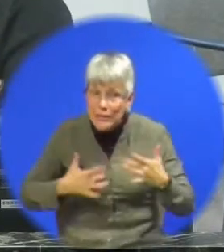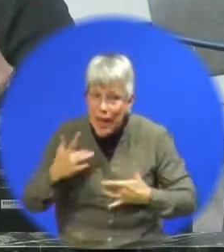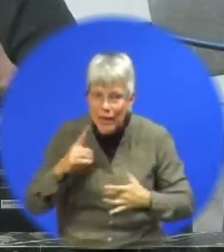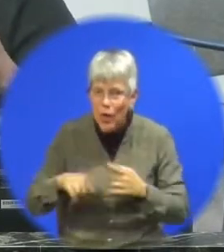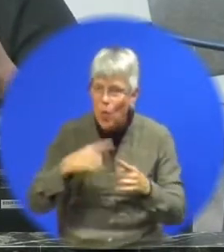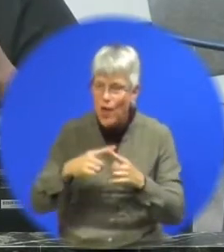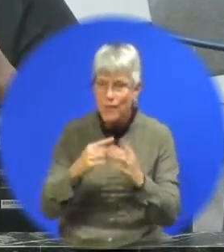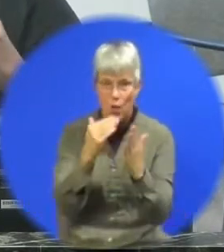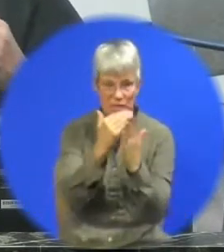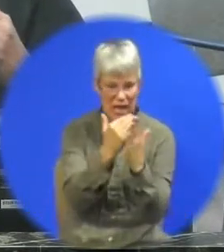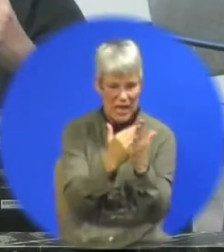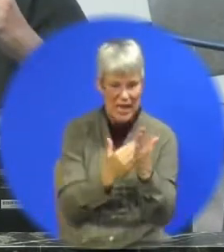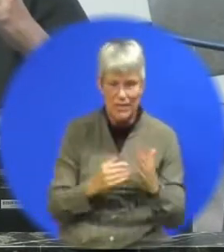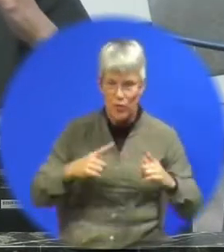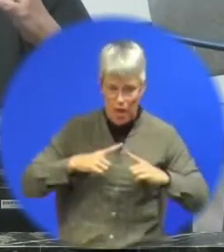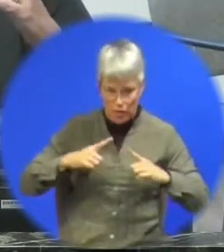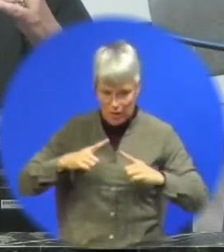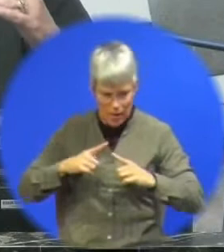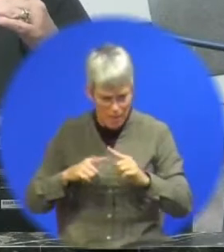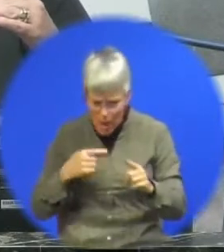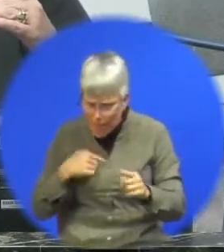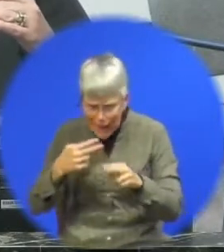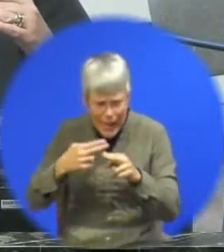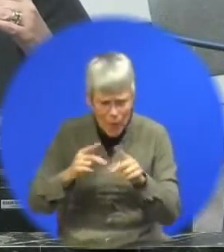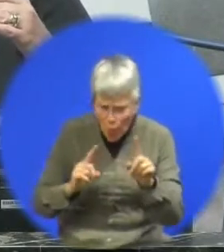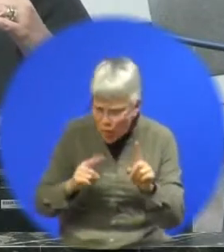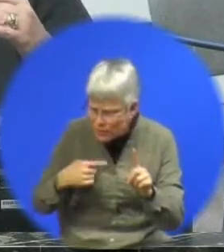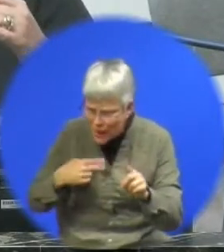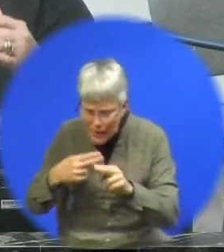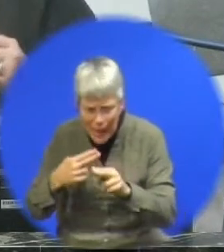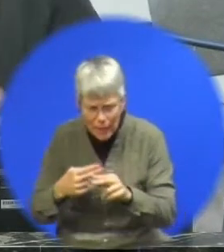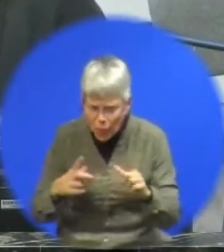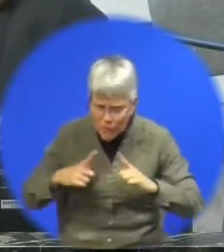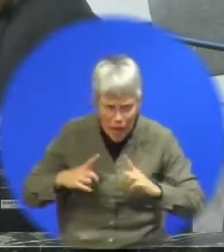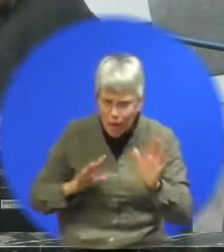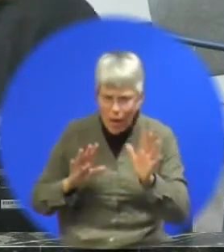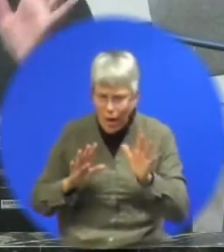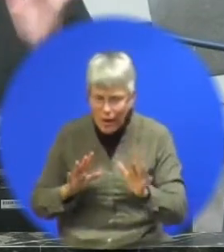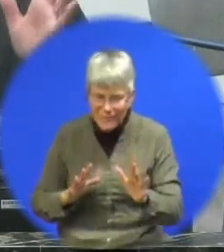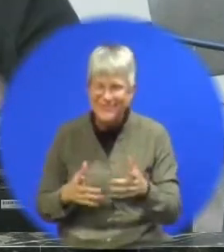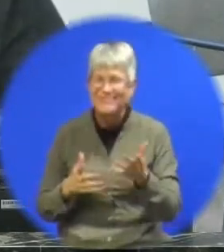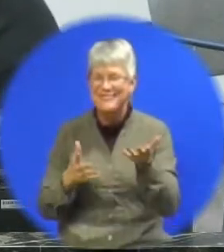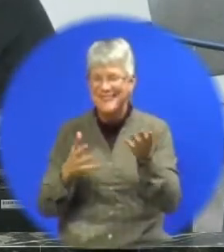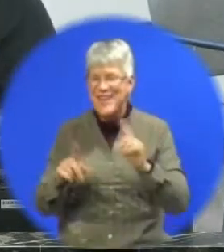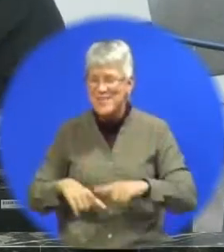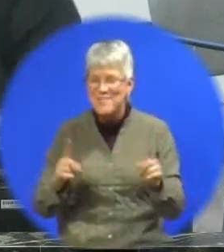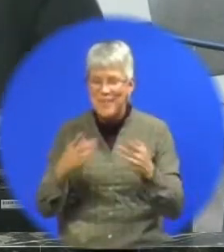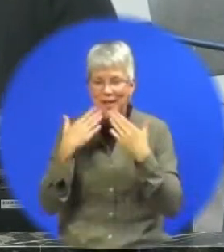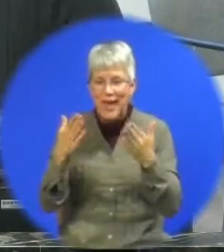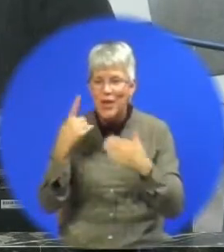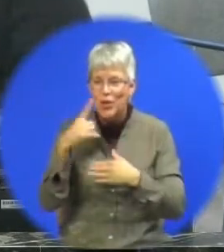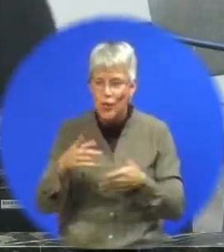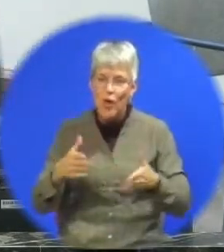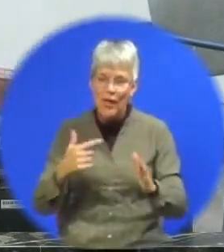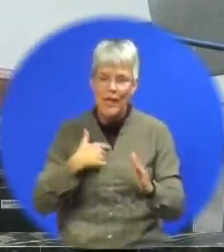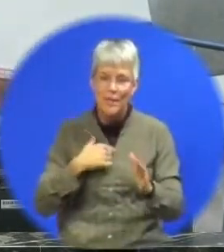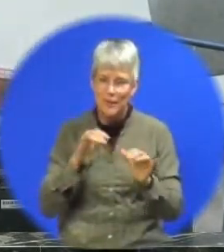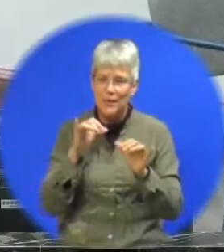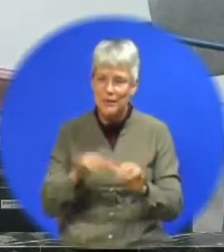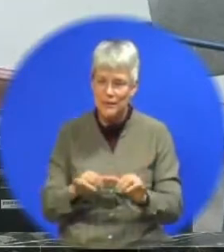whole list of retirements, but my name was not in that list. So, but thank you for letting me stay. Thank you,